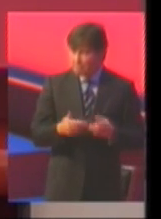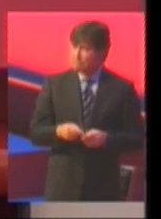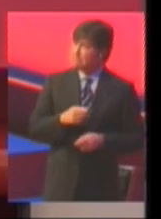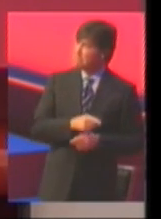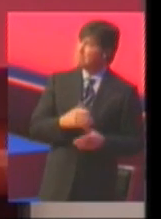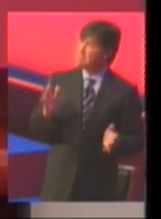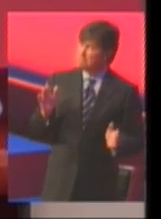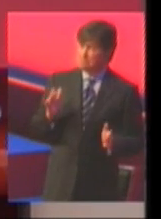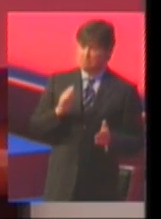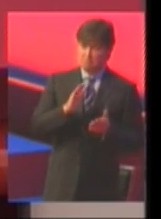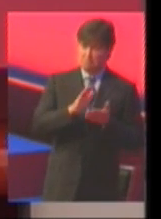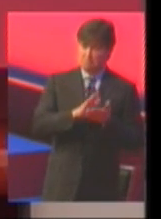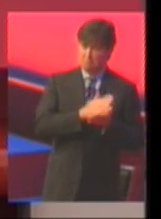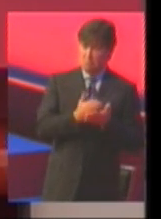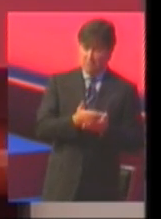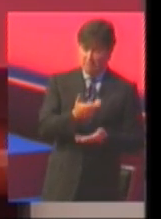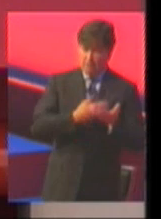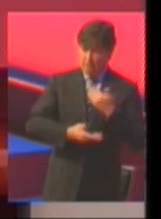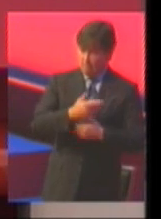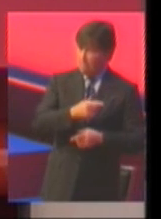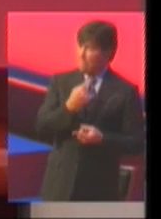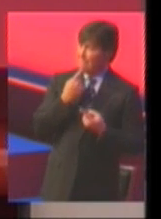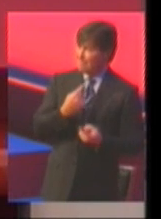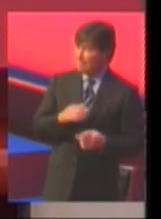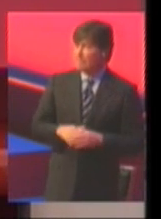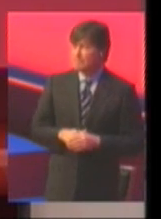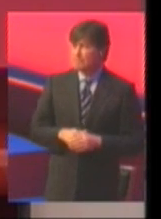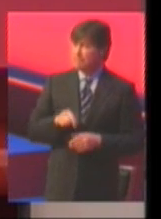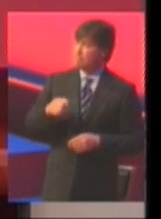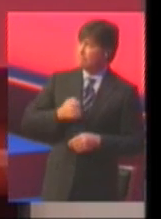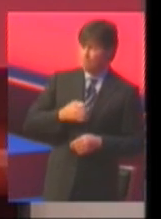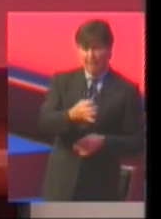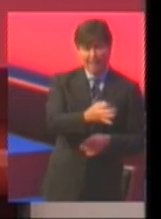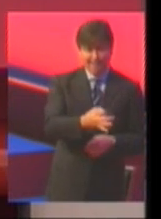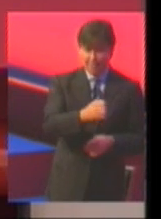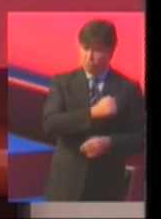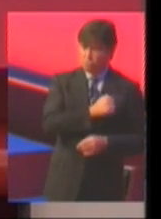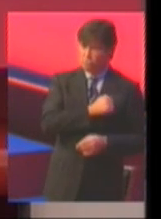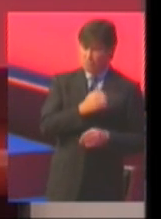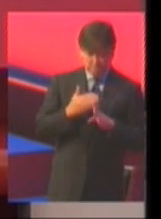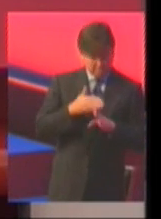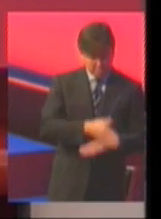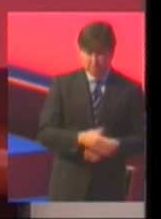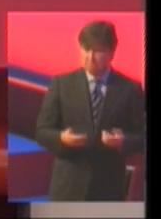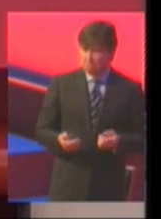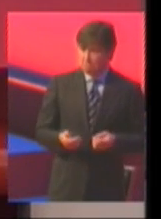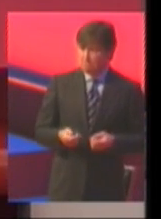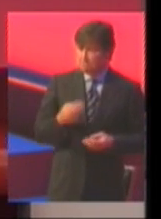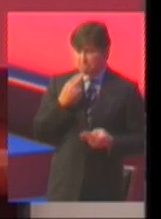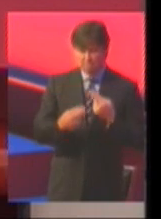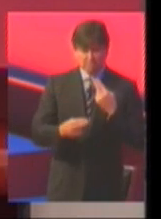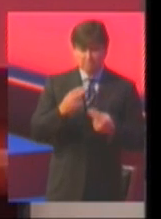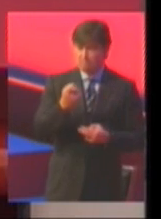great dignity, through his translator, he replied, "In this village, we work hard. We eat